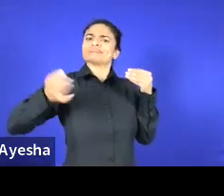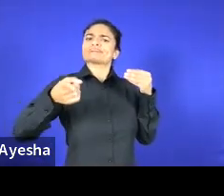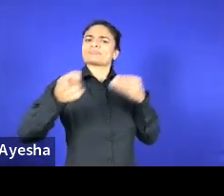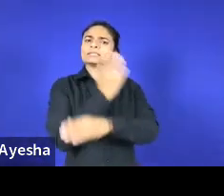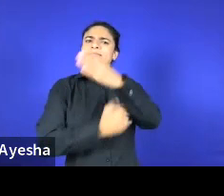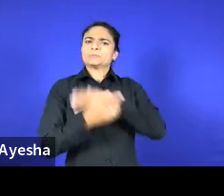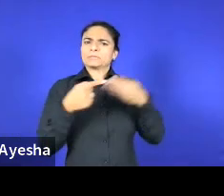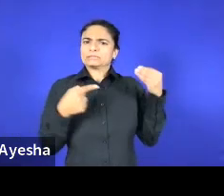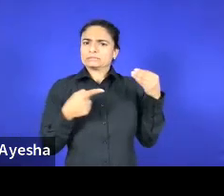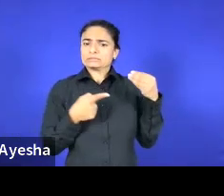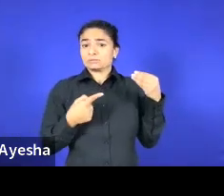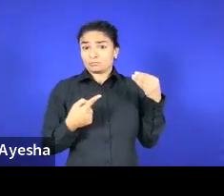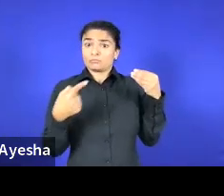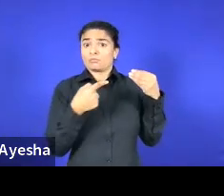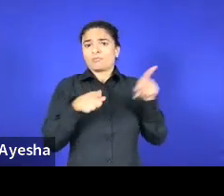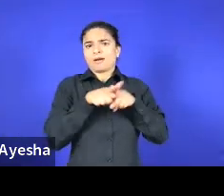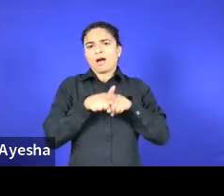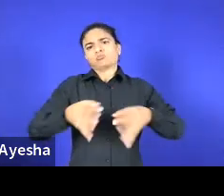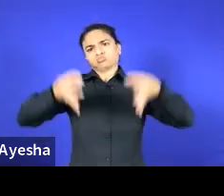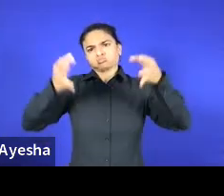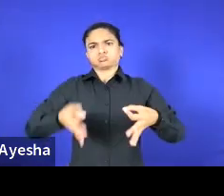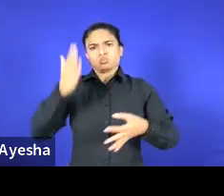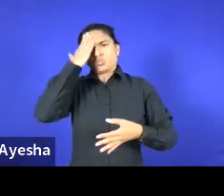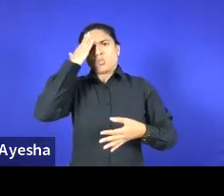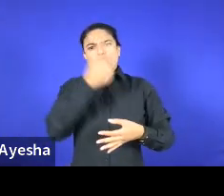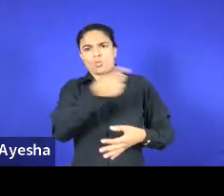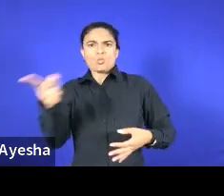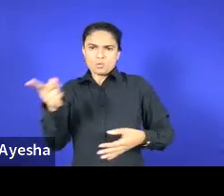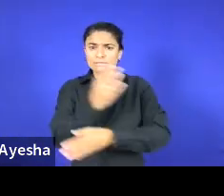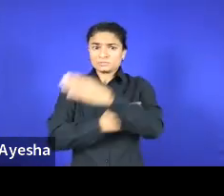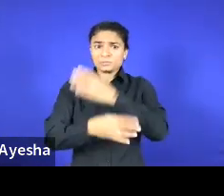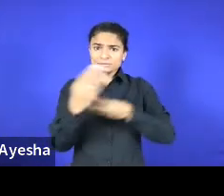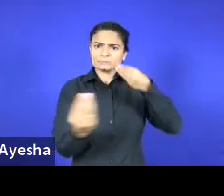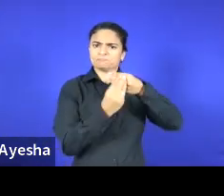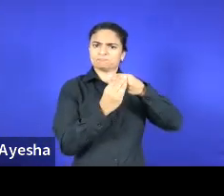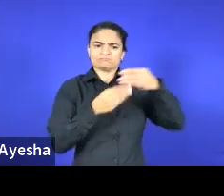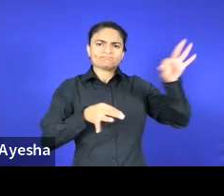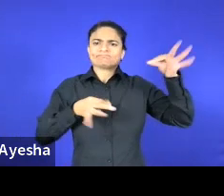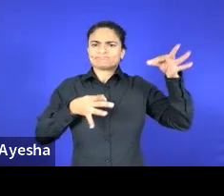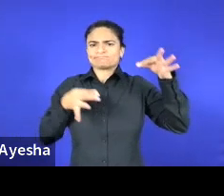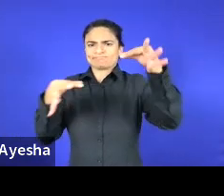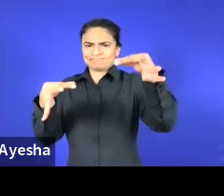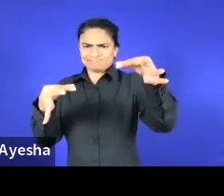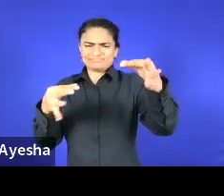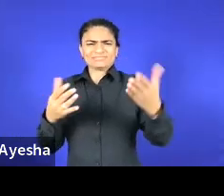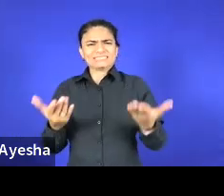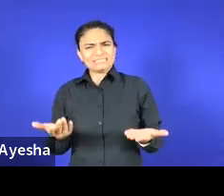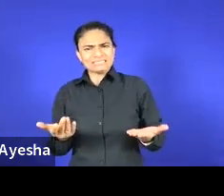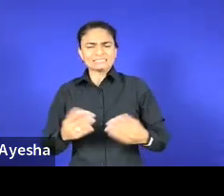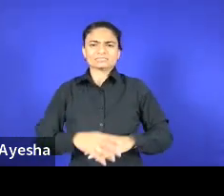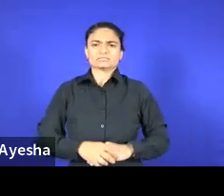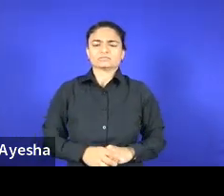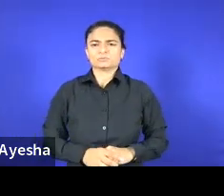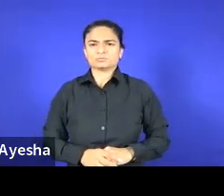are accessing benefits. The problem is that in most countries, there is not enough accredited staff to cover